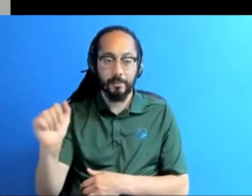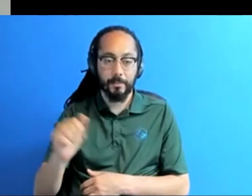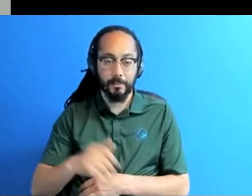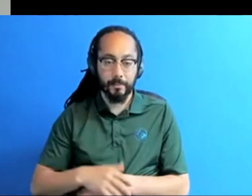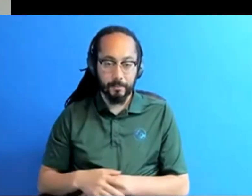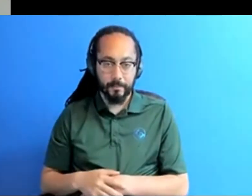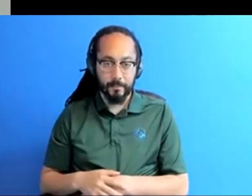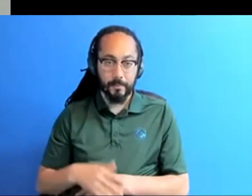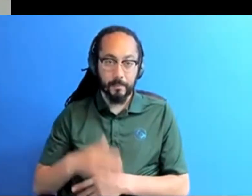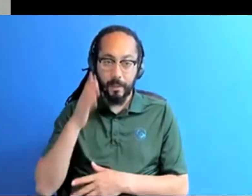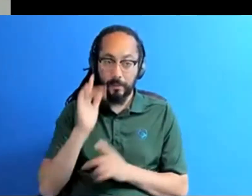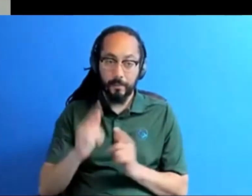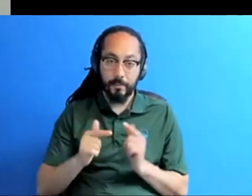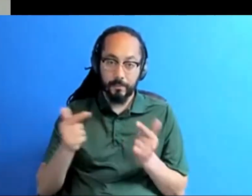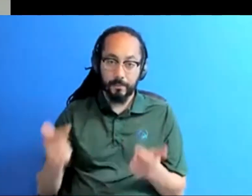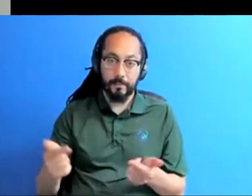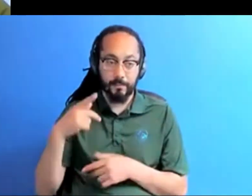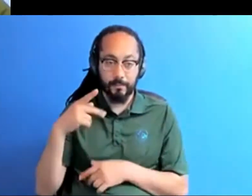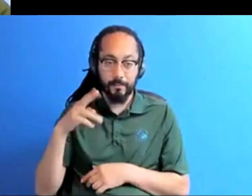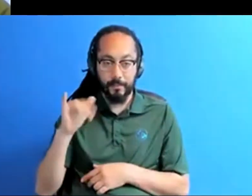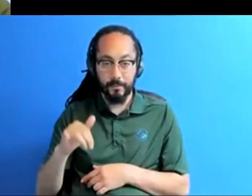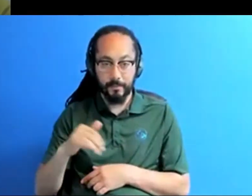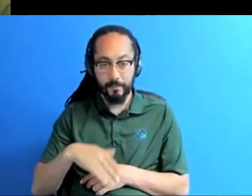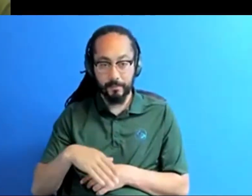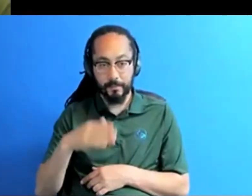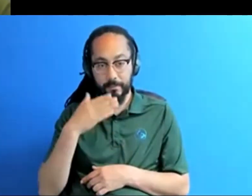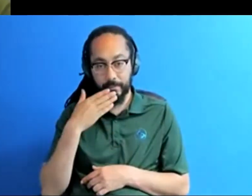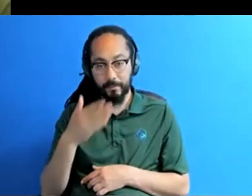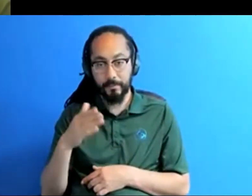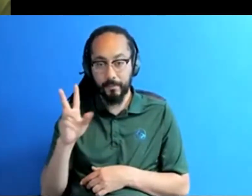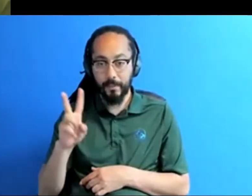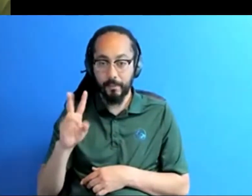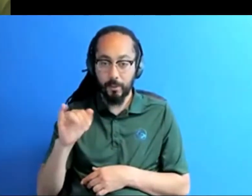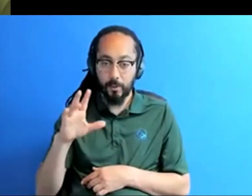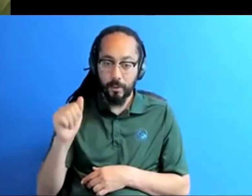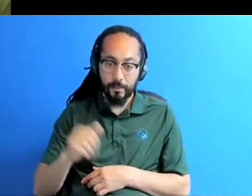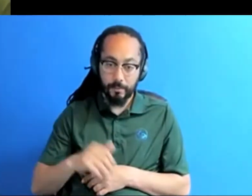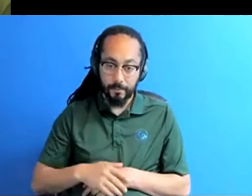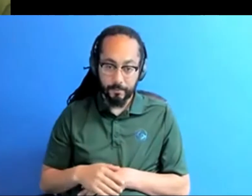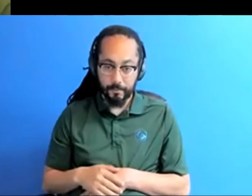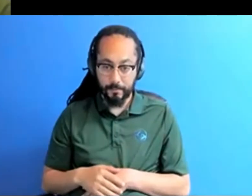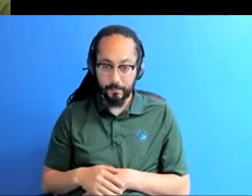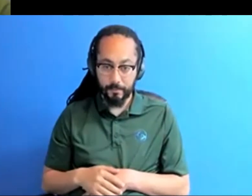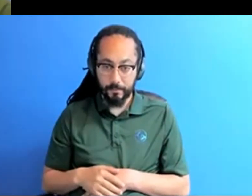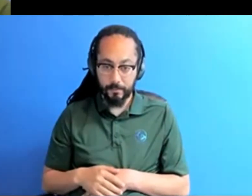I'll pass it back to you, Perry. Thank you, Sean. Victoria?